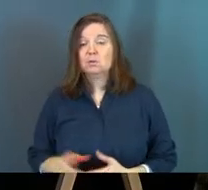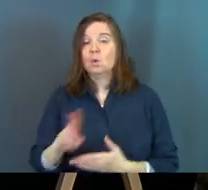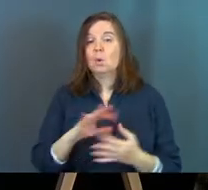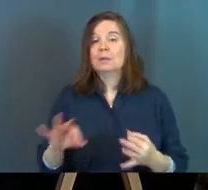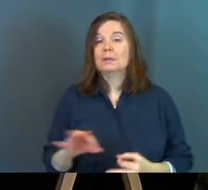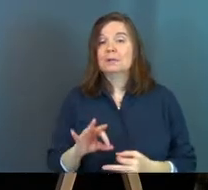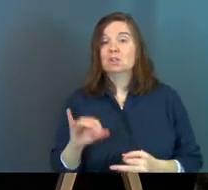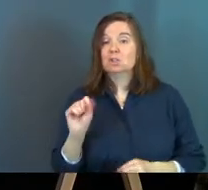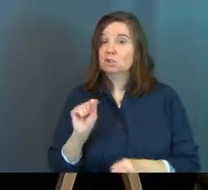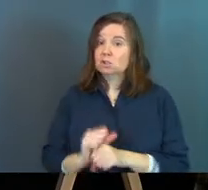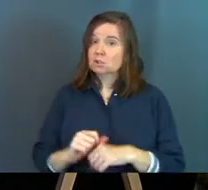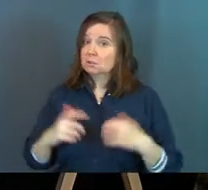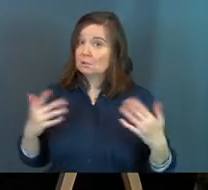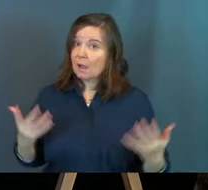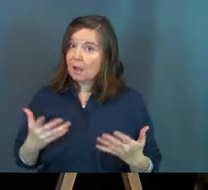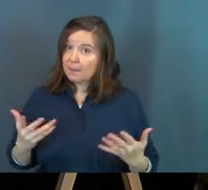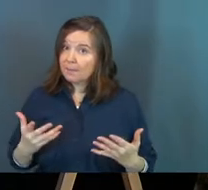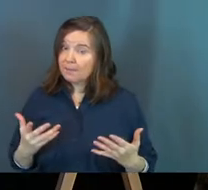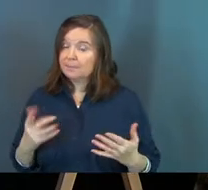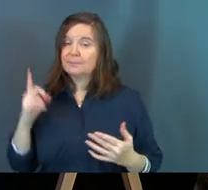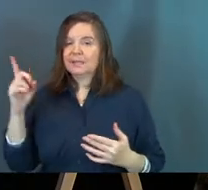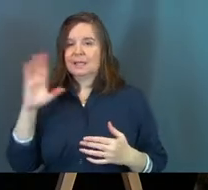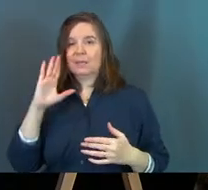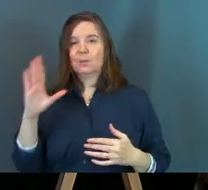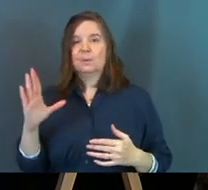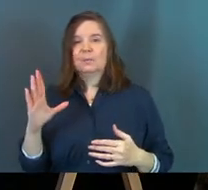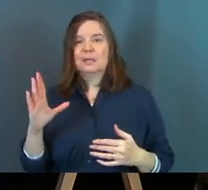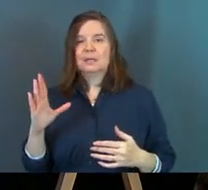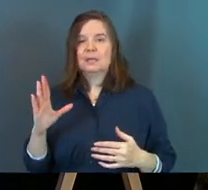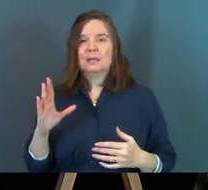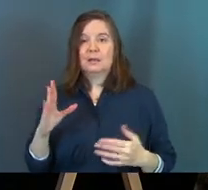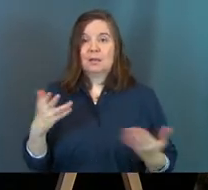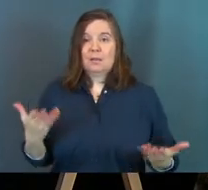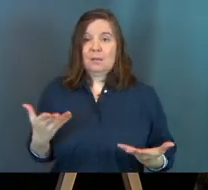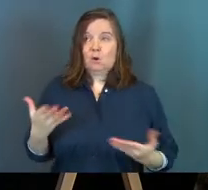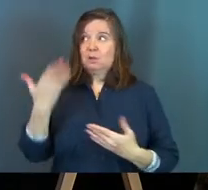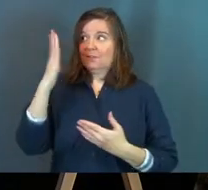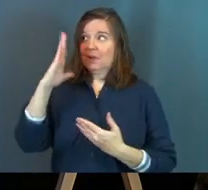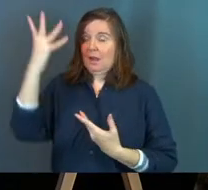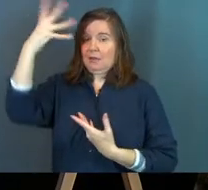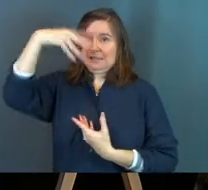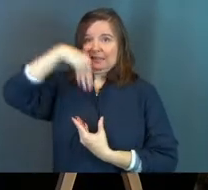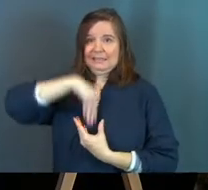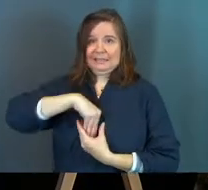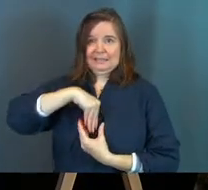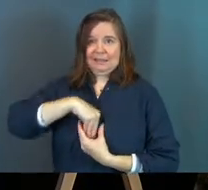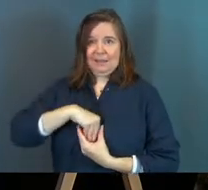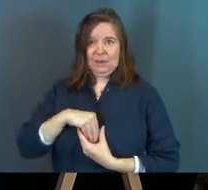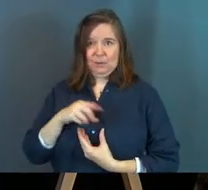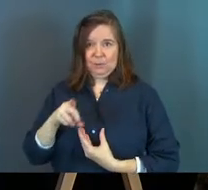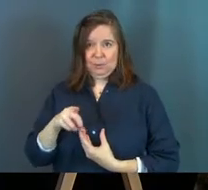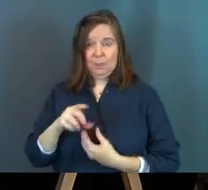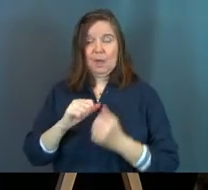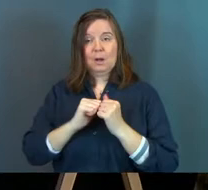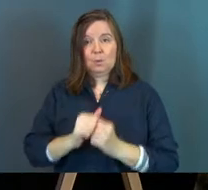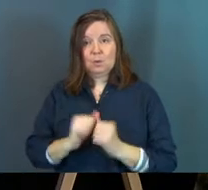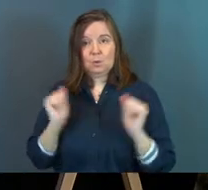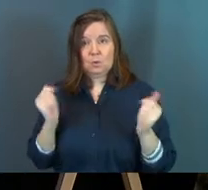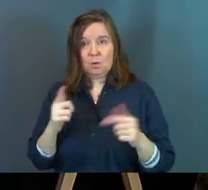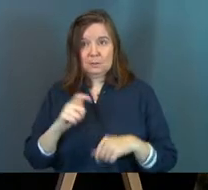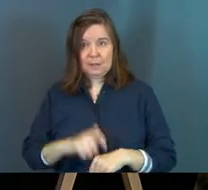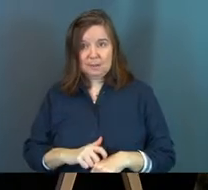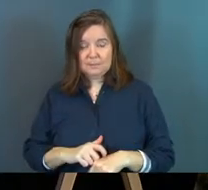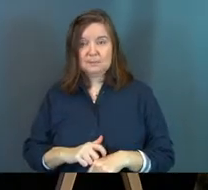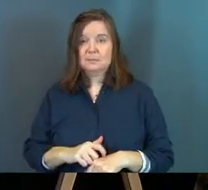Holy Spirit's job is he's going to be the presence of God inside you and with you at all